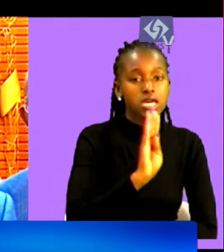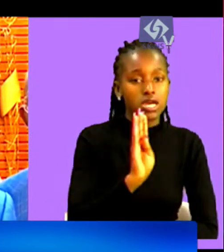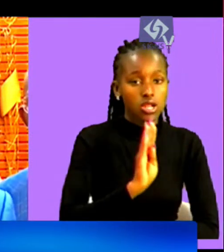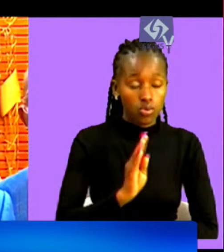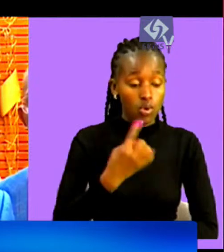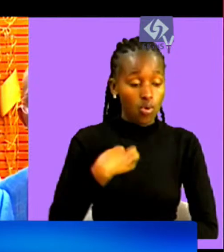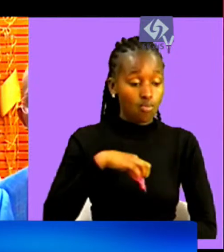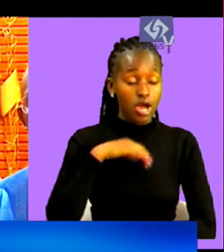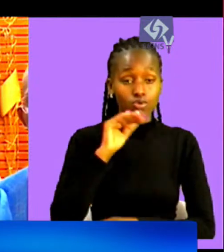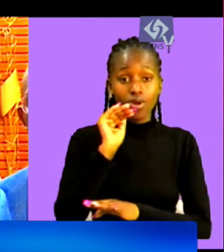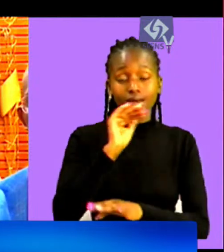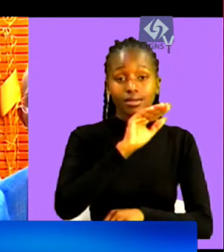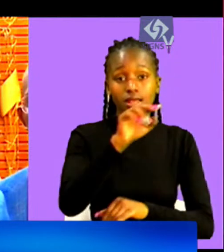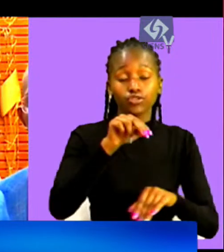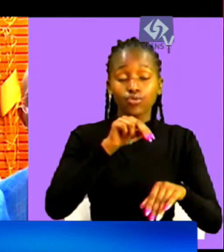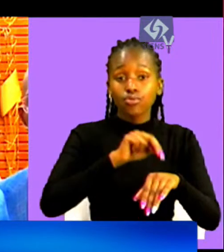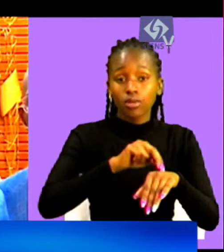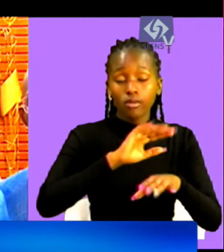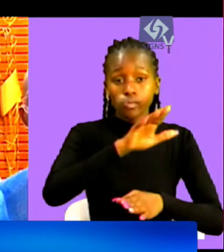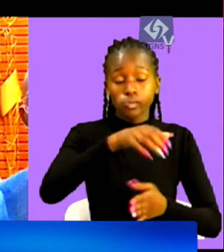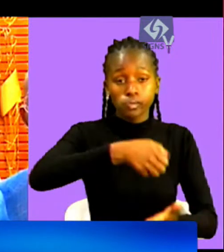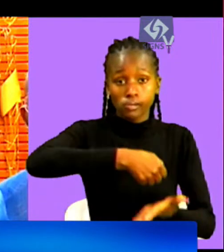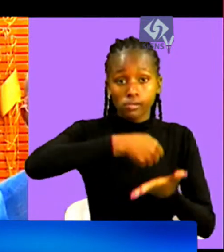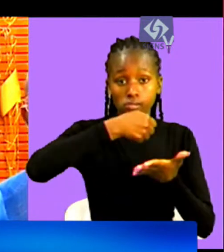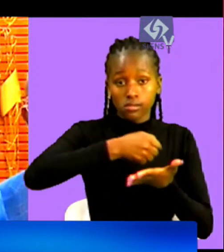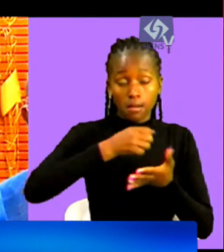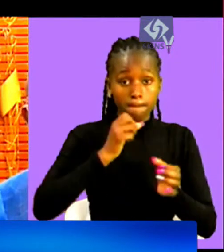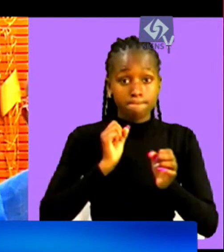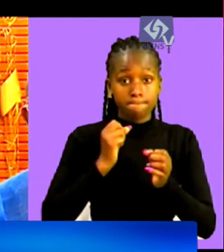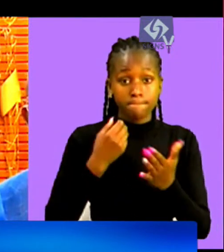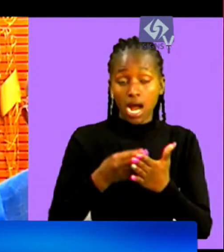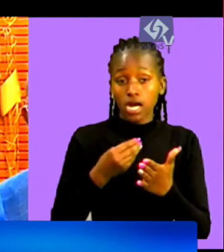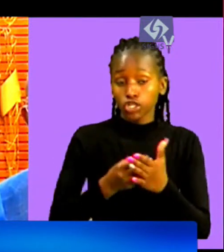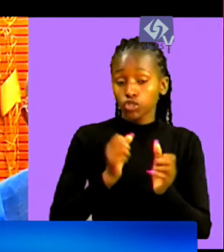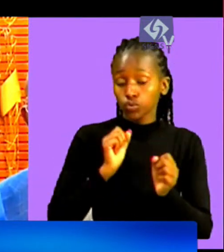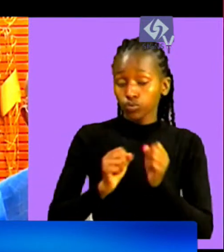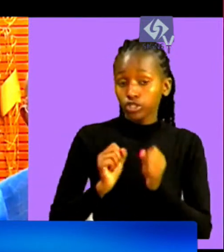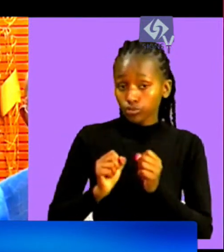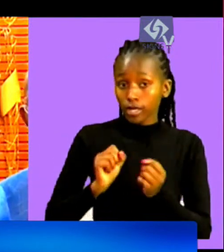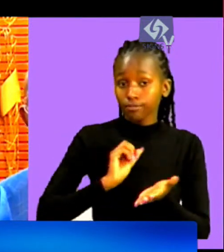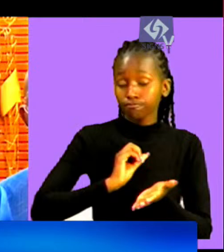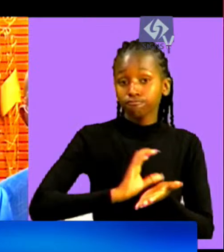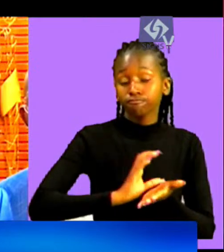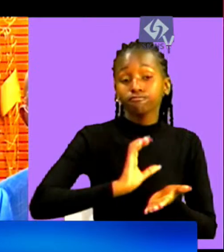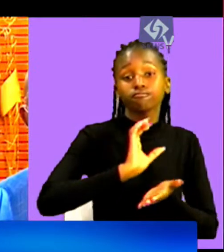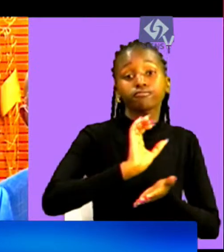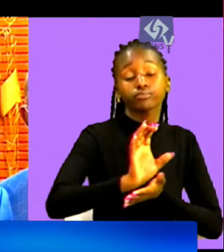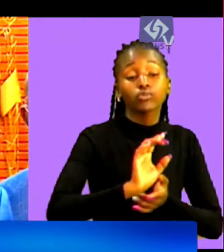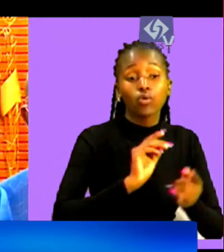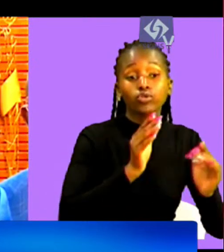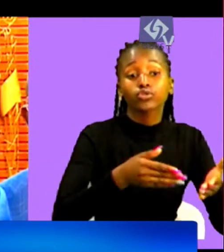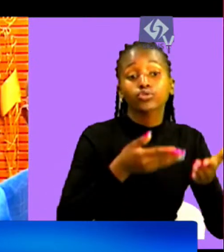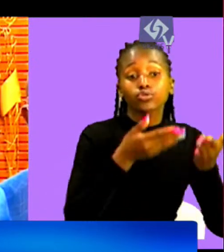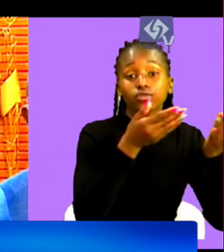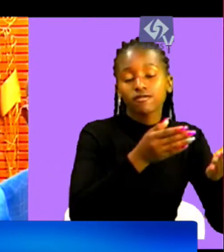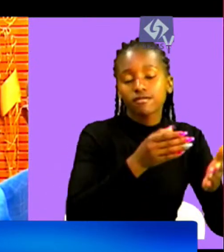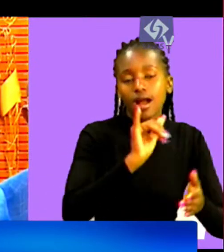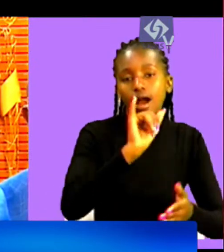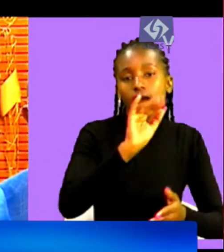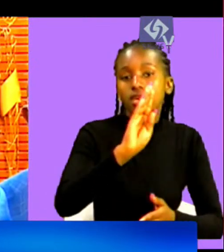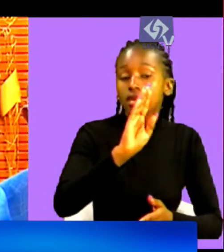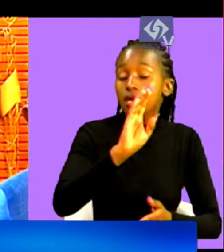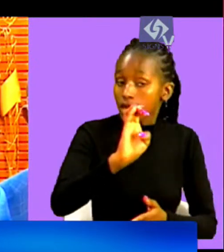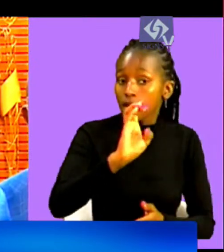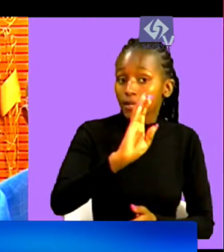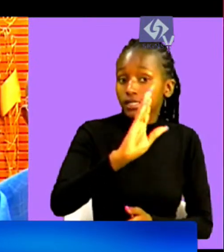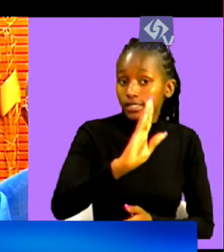Treasury that those monies which are being released to IEBC be based on